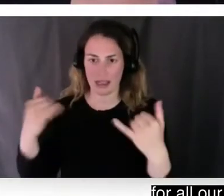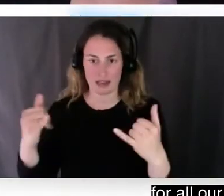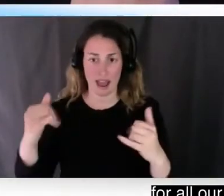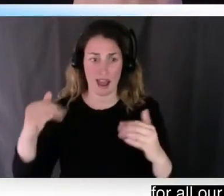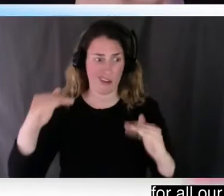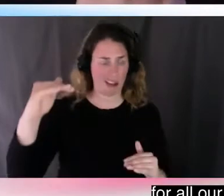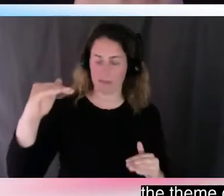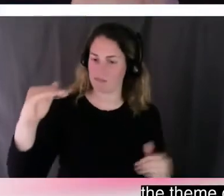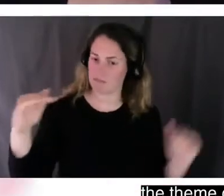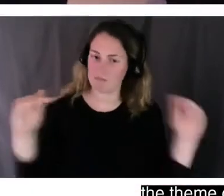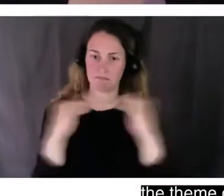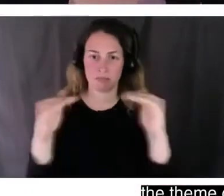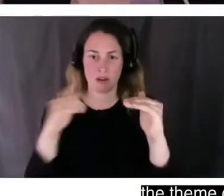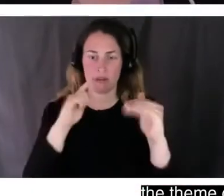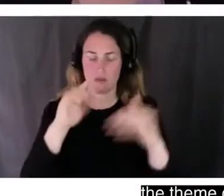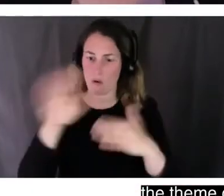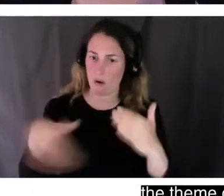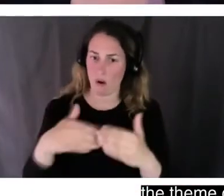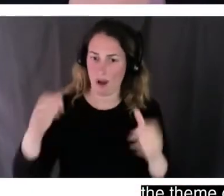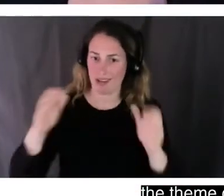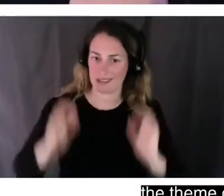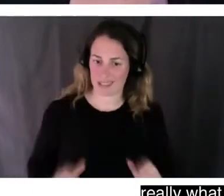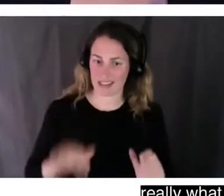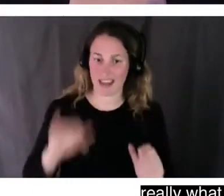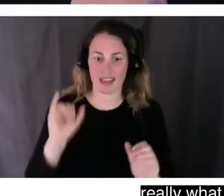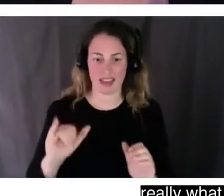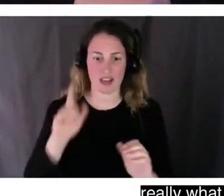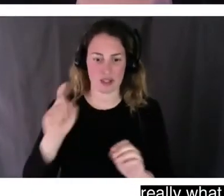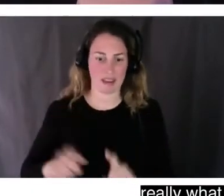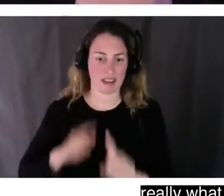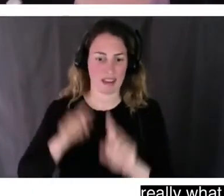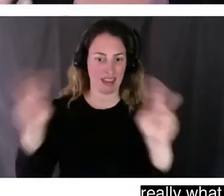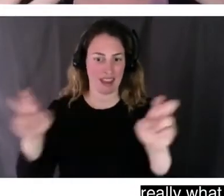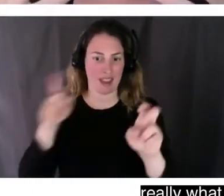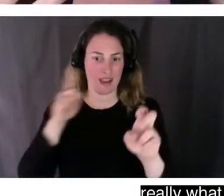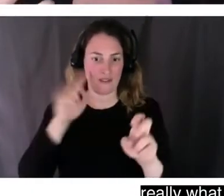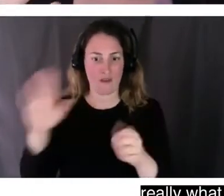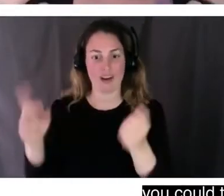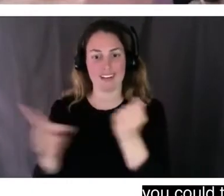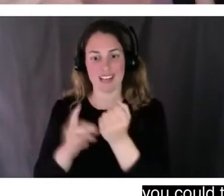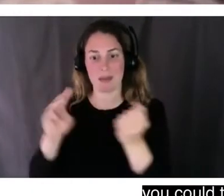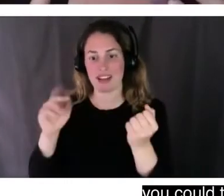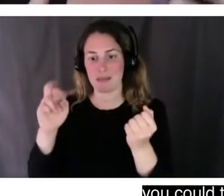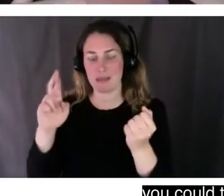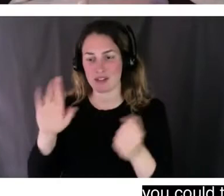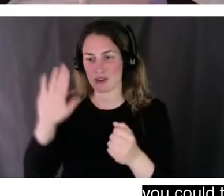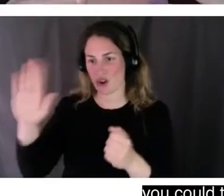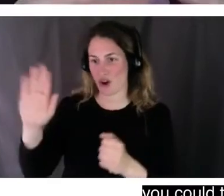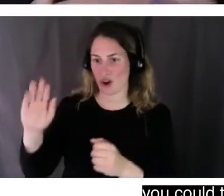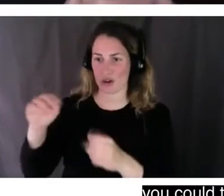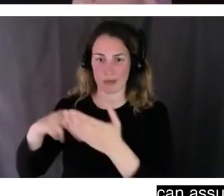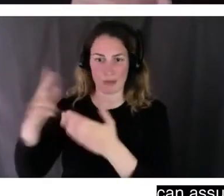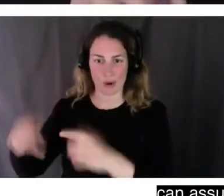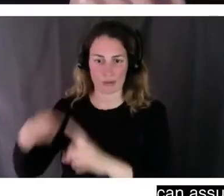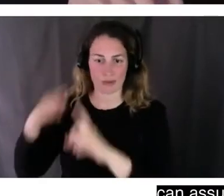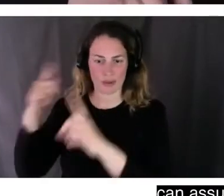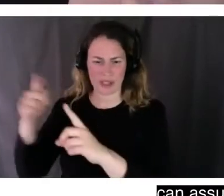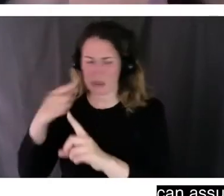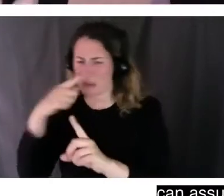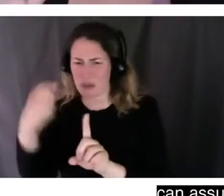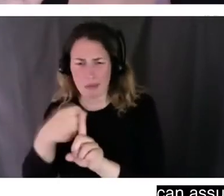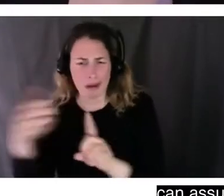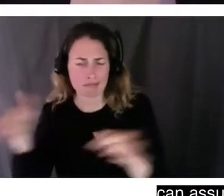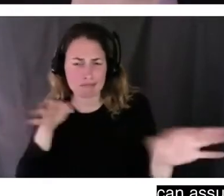citizens. I think that should be the theme of her directives because that's really what she's saying. And I wondered if you could touch on what that is, because I can assure